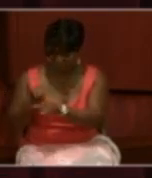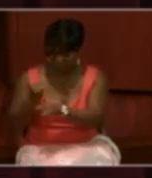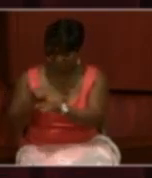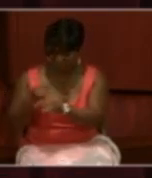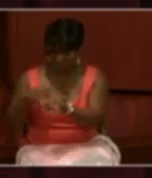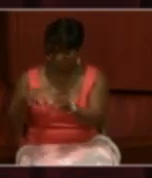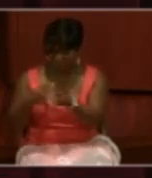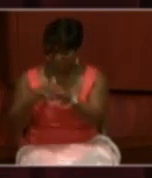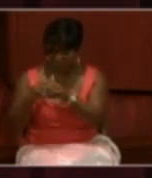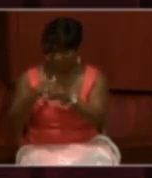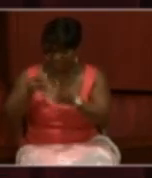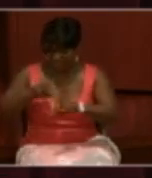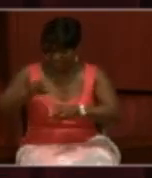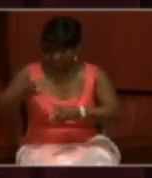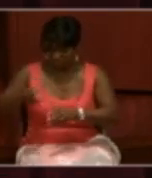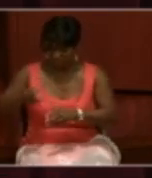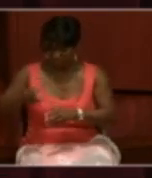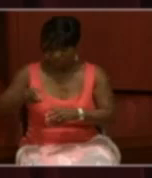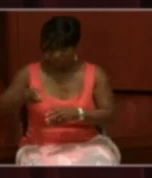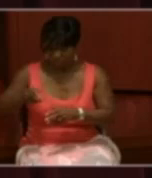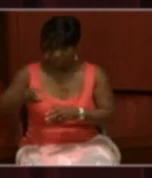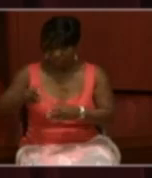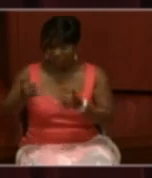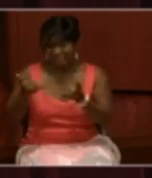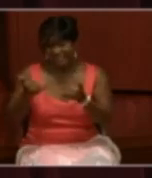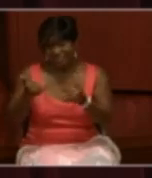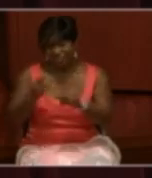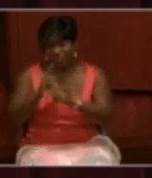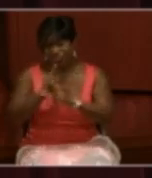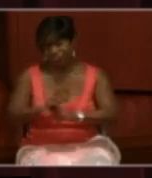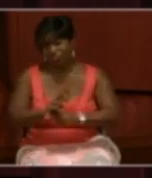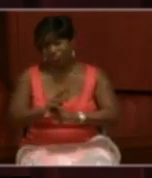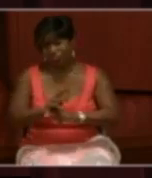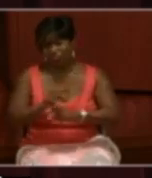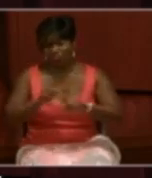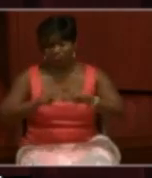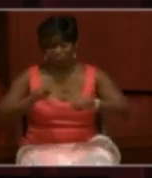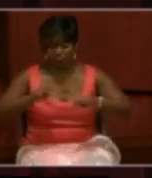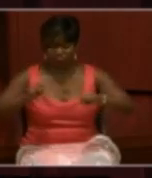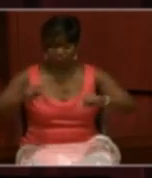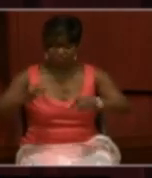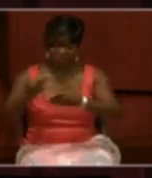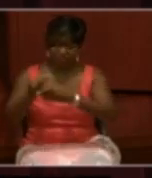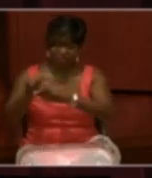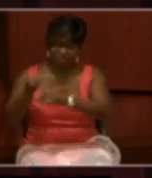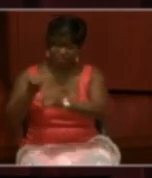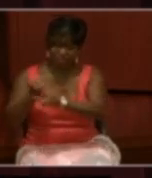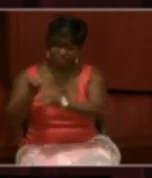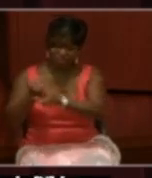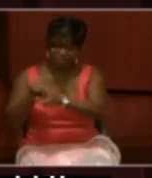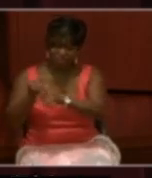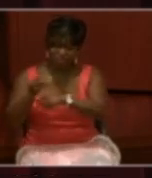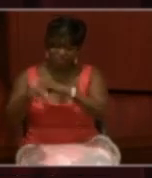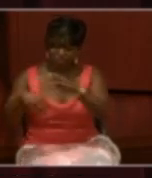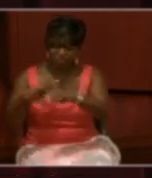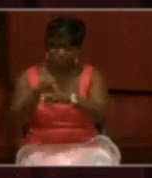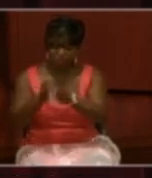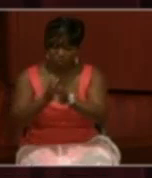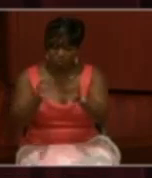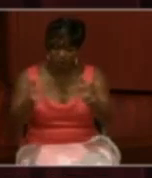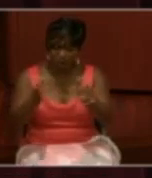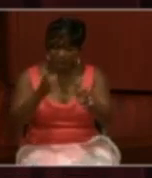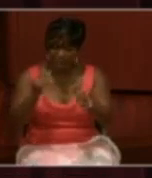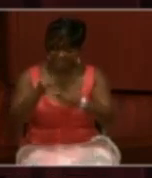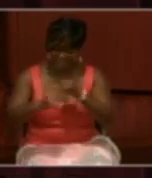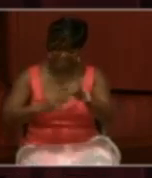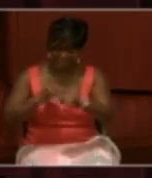history. Today, we're, you know, used to, you know, various financial institutions being nationwide and sometimes even